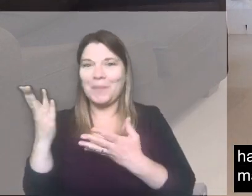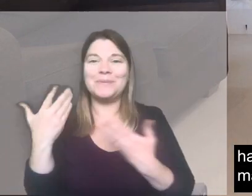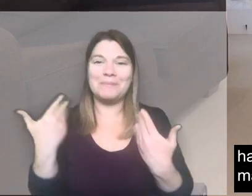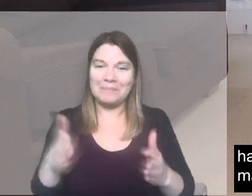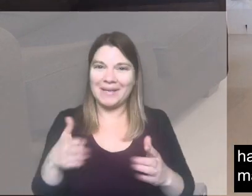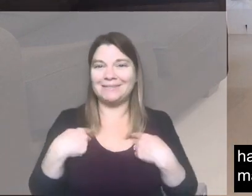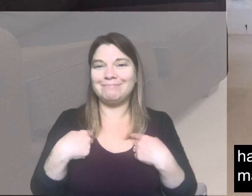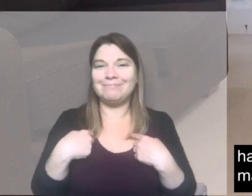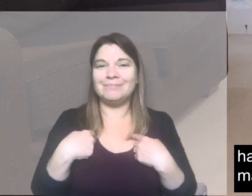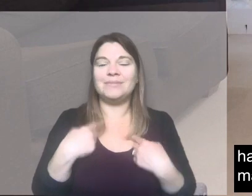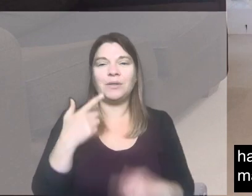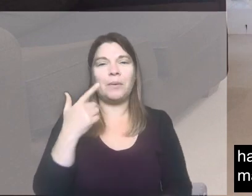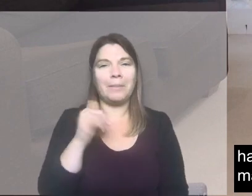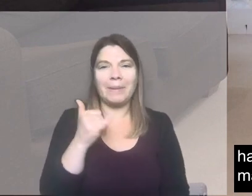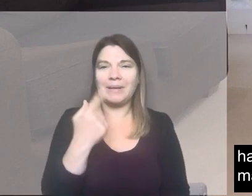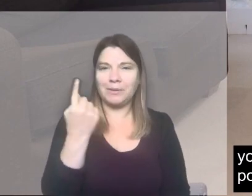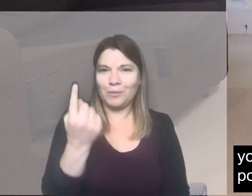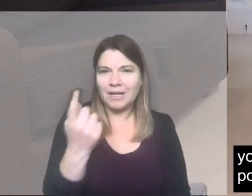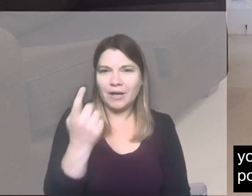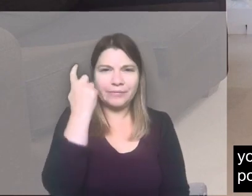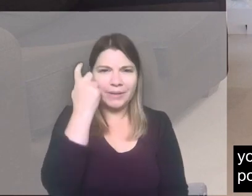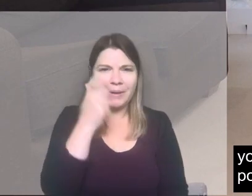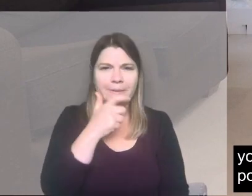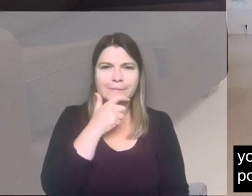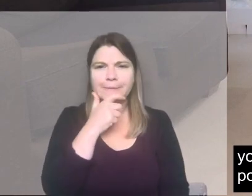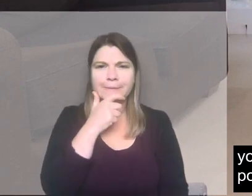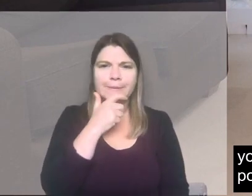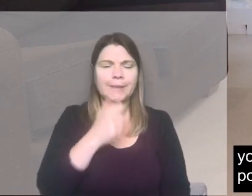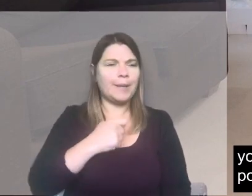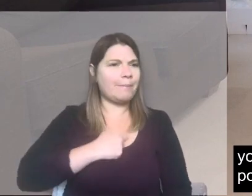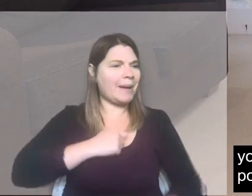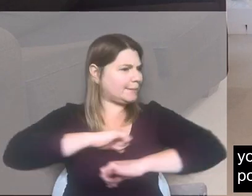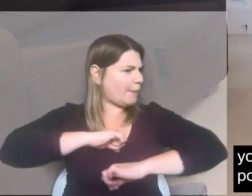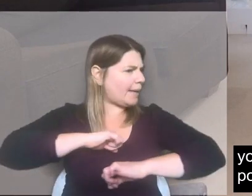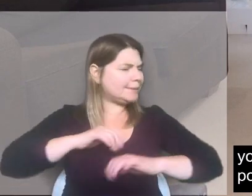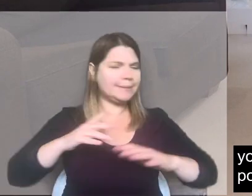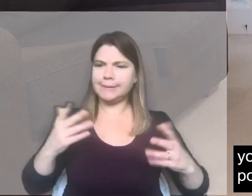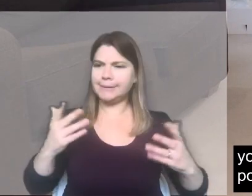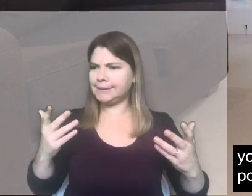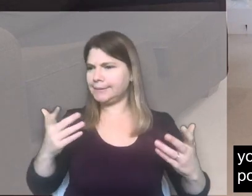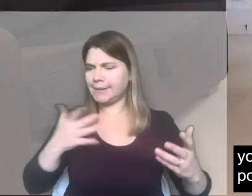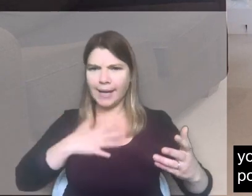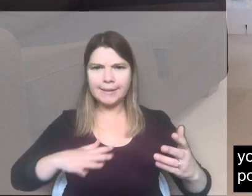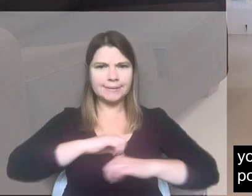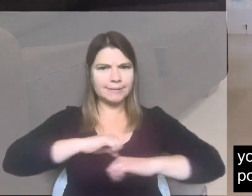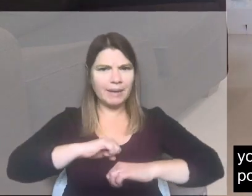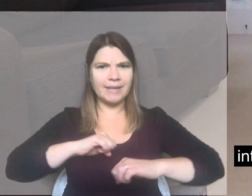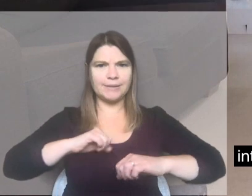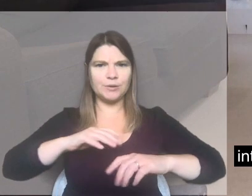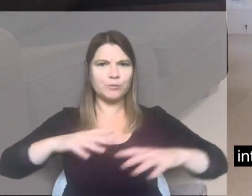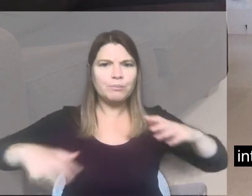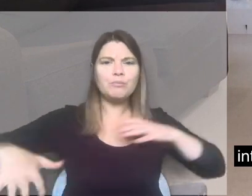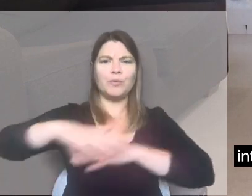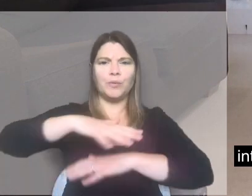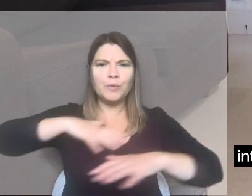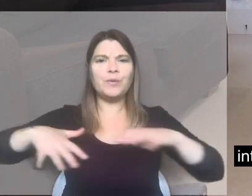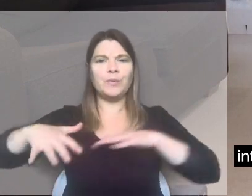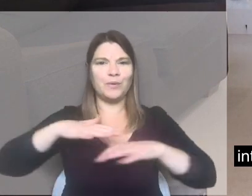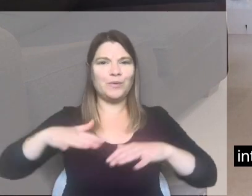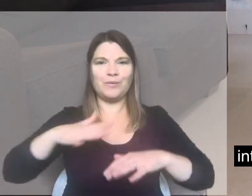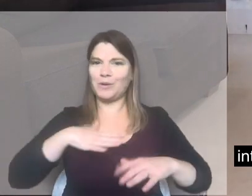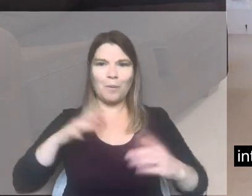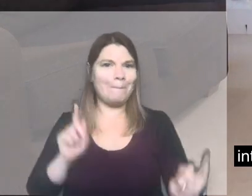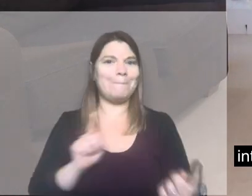how you can make the most out of the space that you're in to give you as much room as possible to move around without bumping into anything or